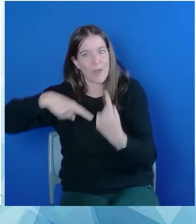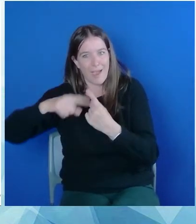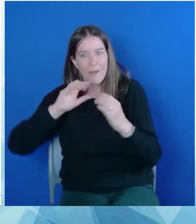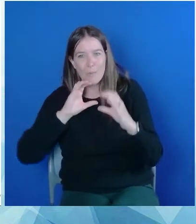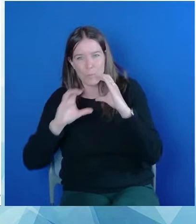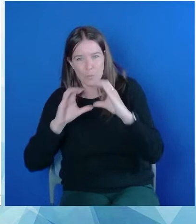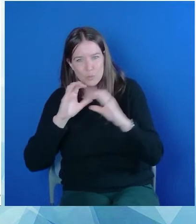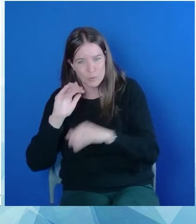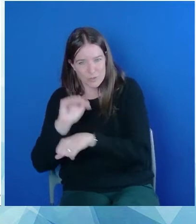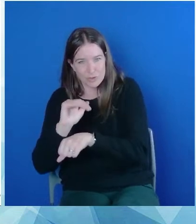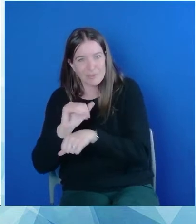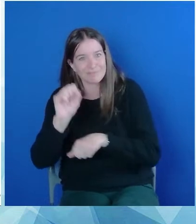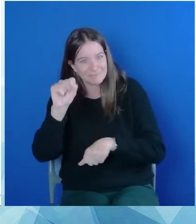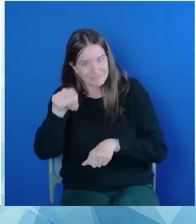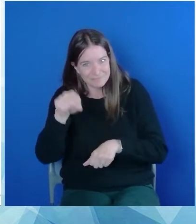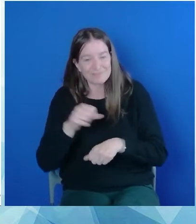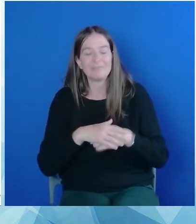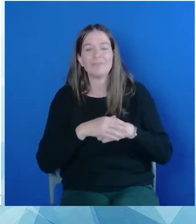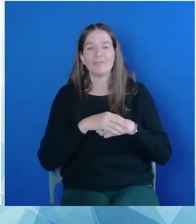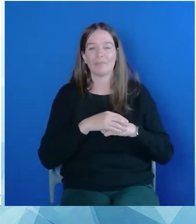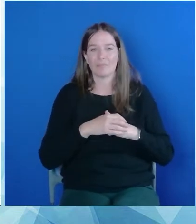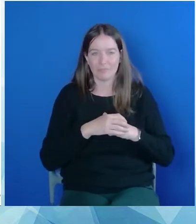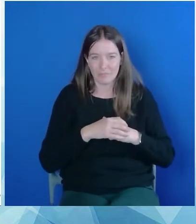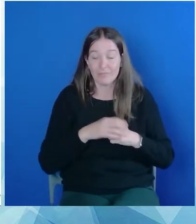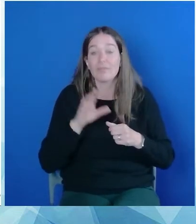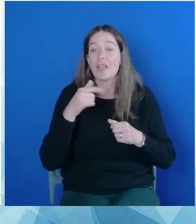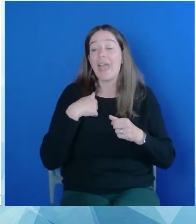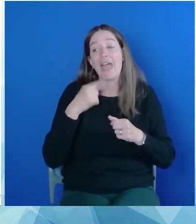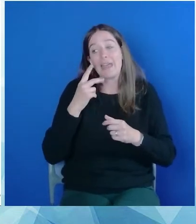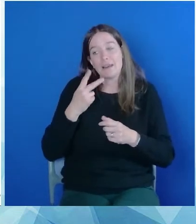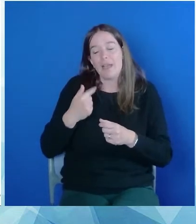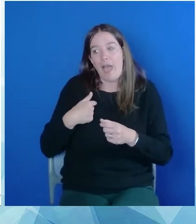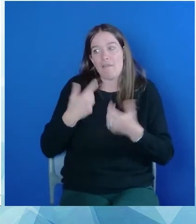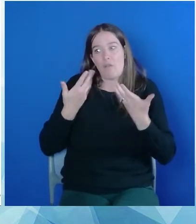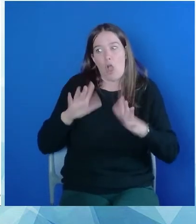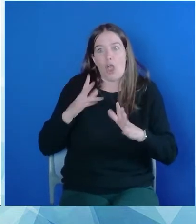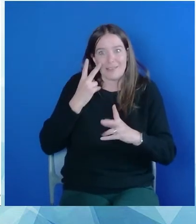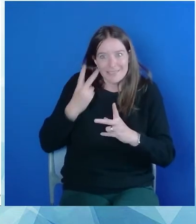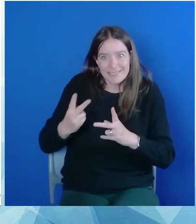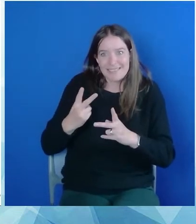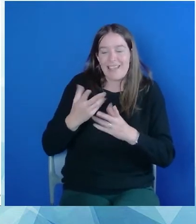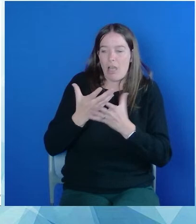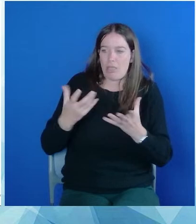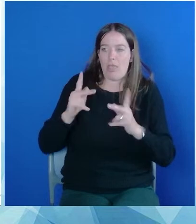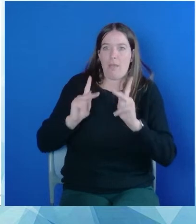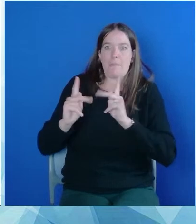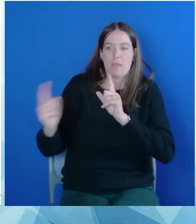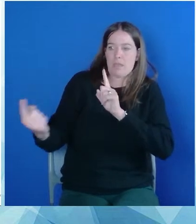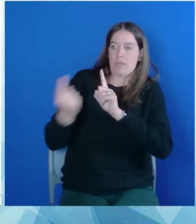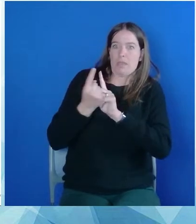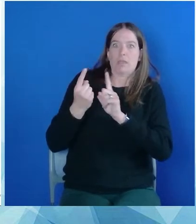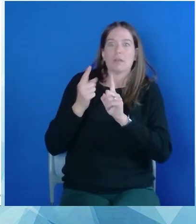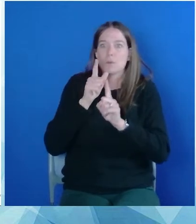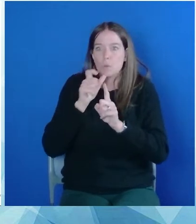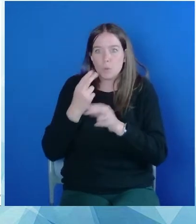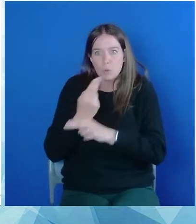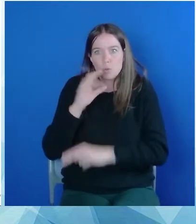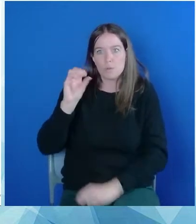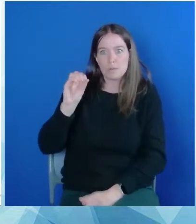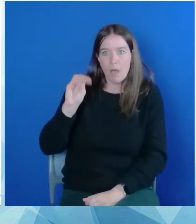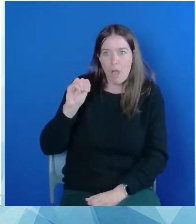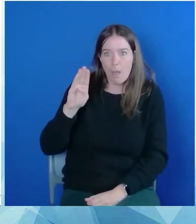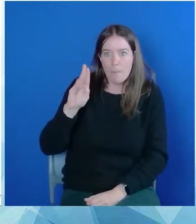subset of folks that have used the ombudsperson services. So what I thought was focus groups would be a